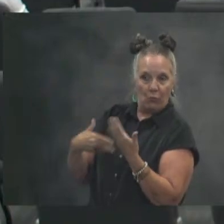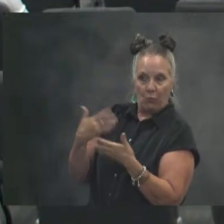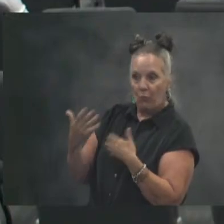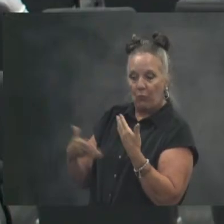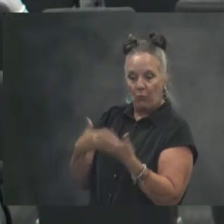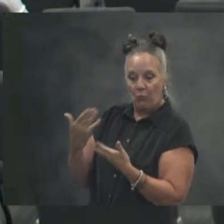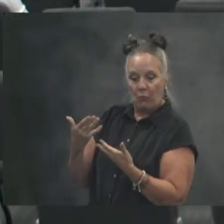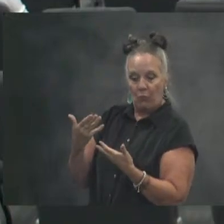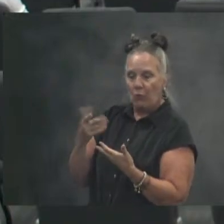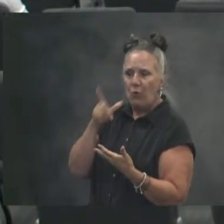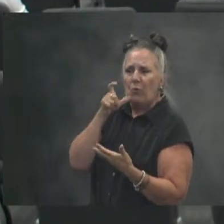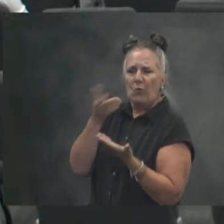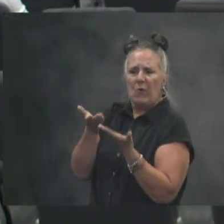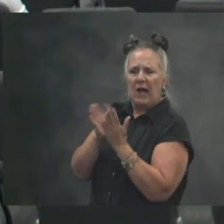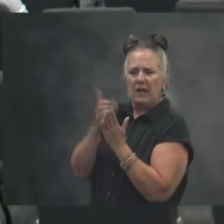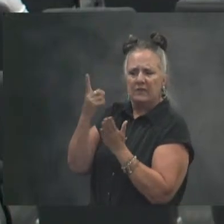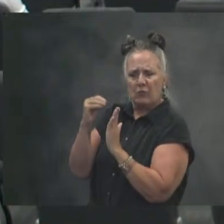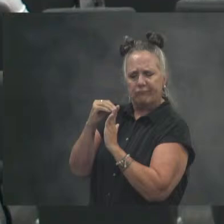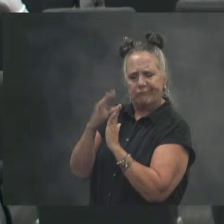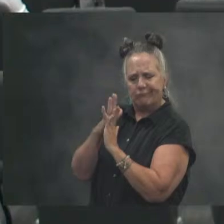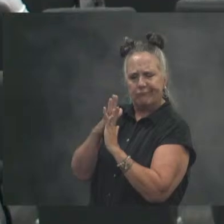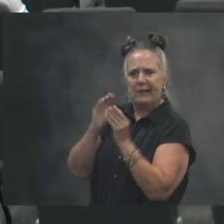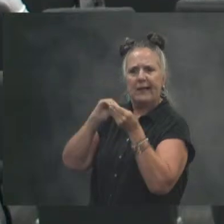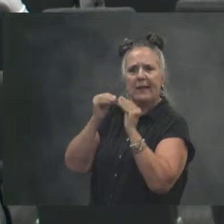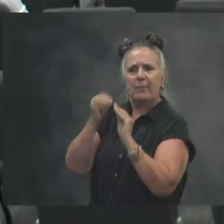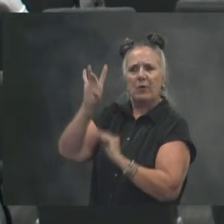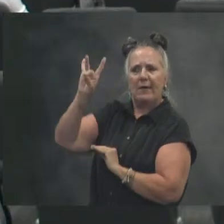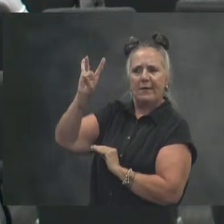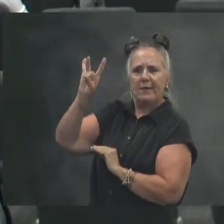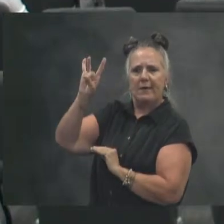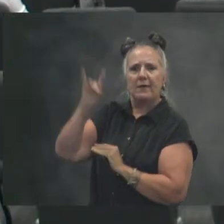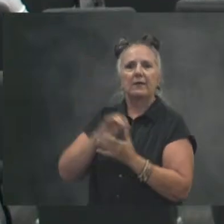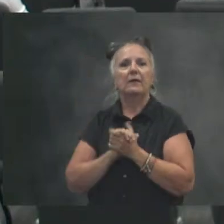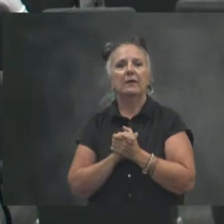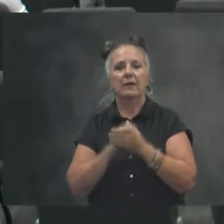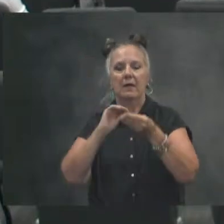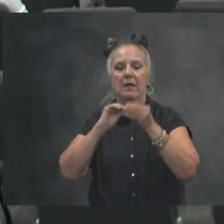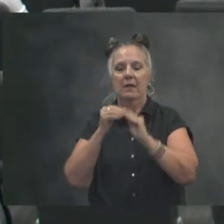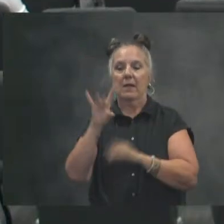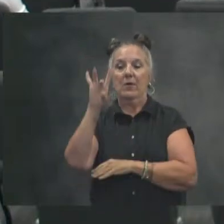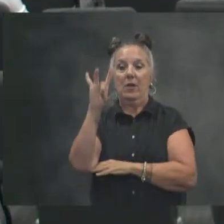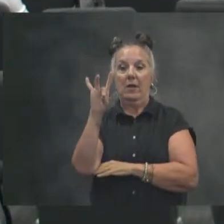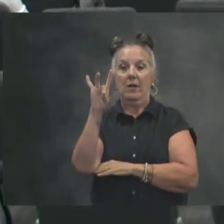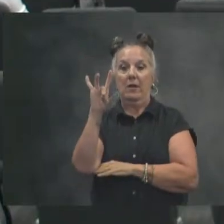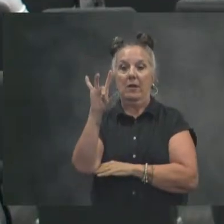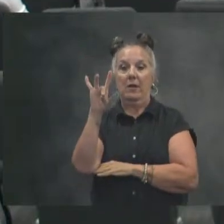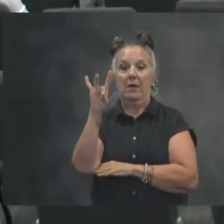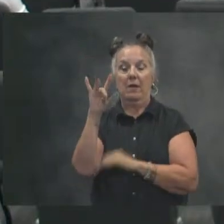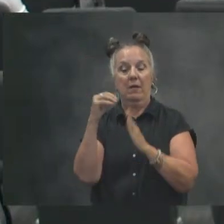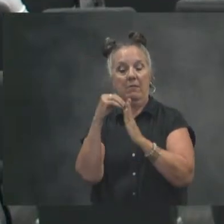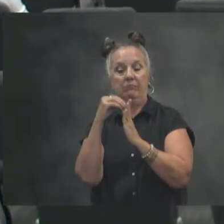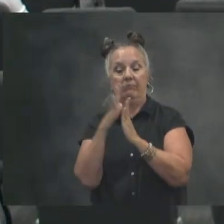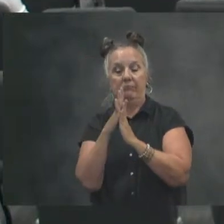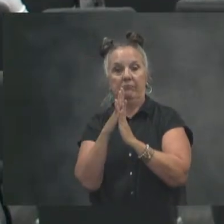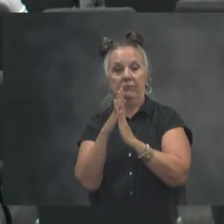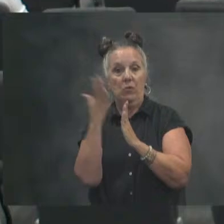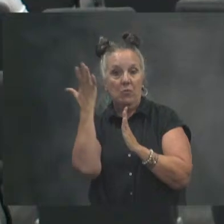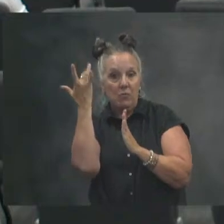who asked for that? Number 8. Number 8 is on the